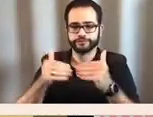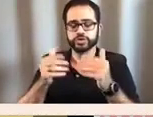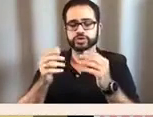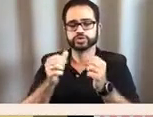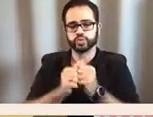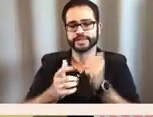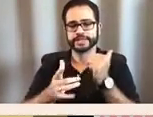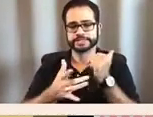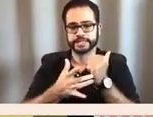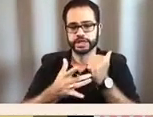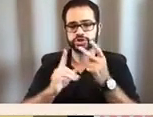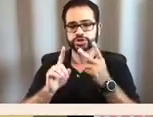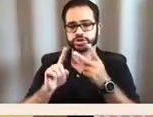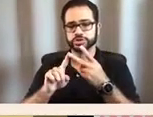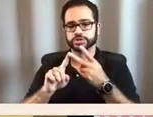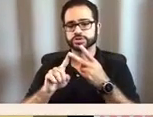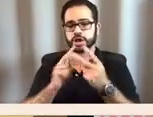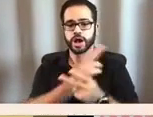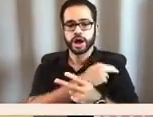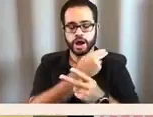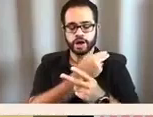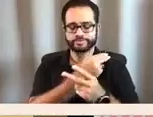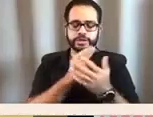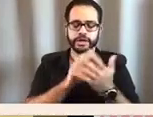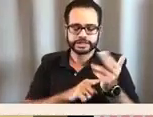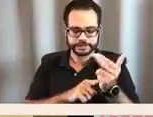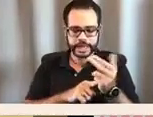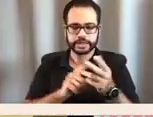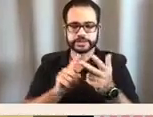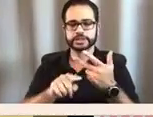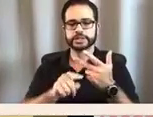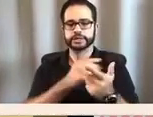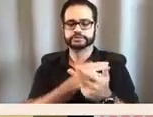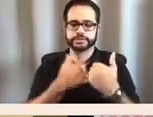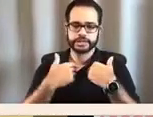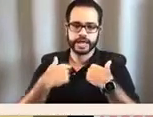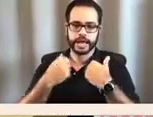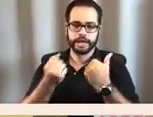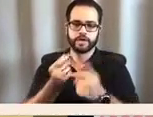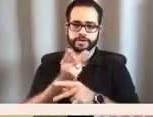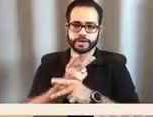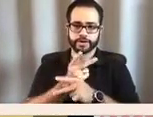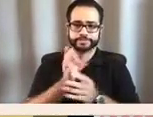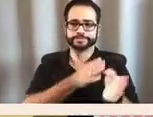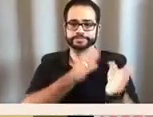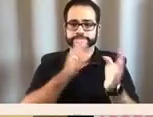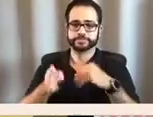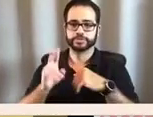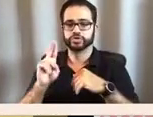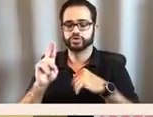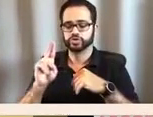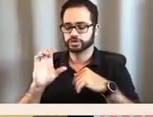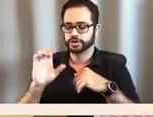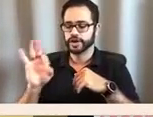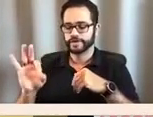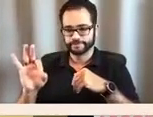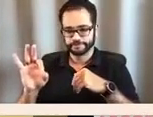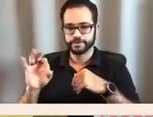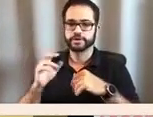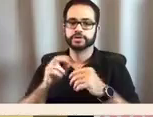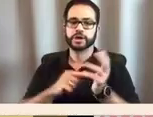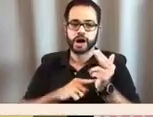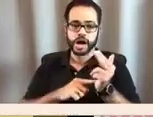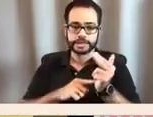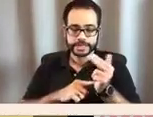technology, hospitality, and healthcare. At the University of Central Florida,